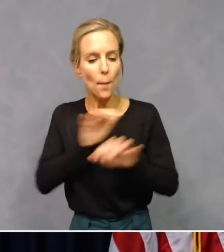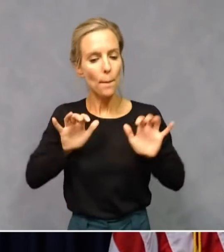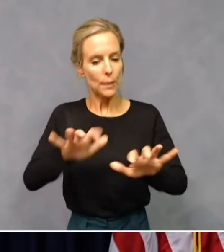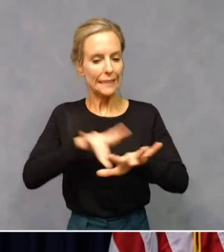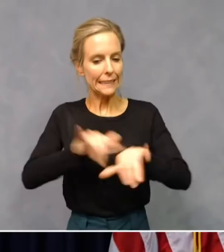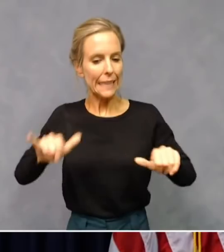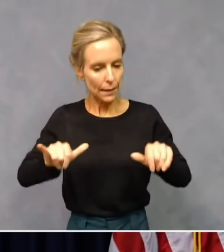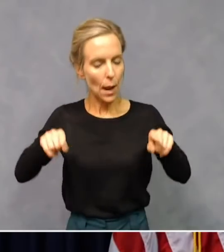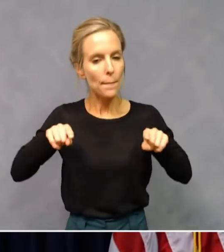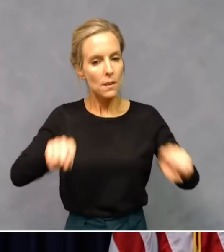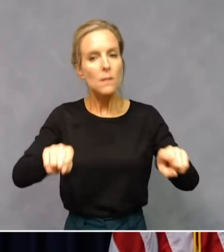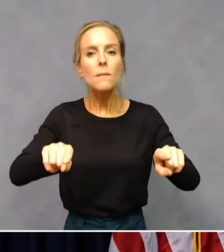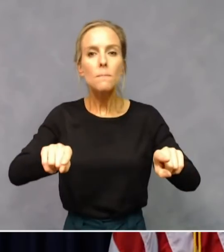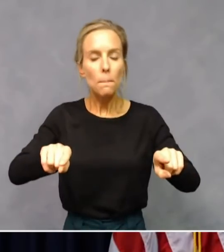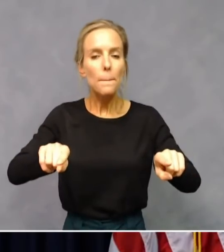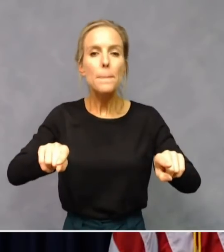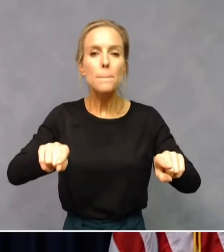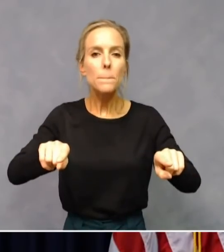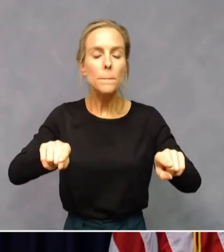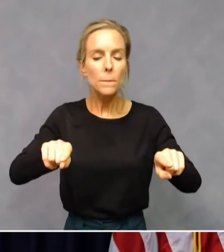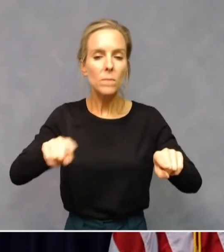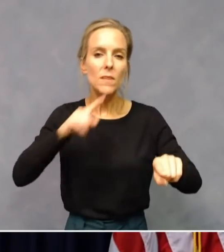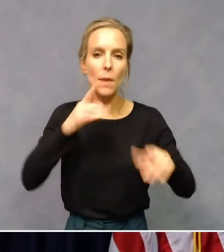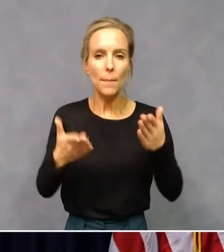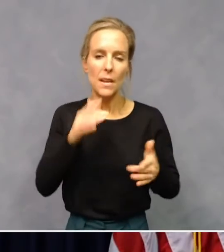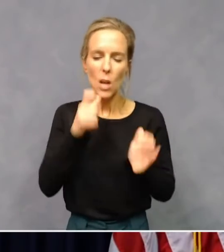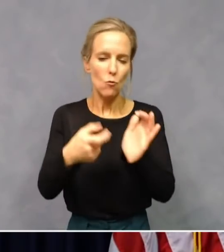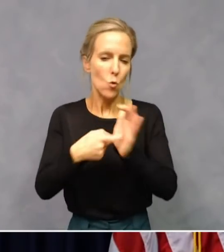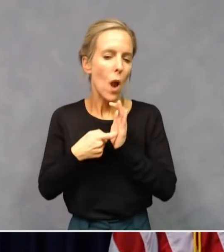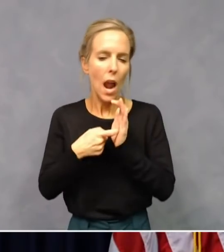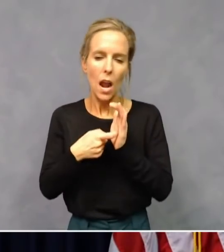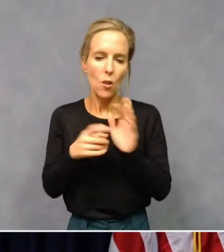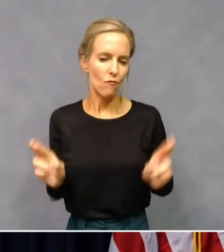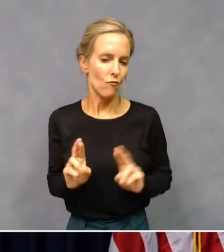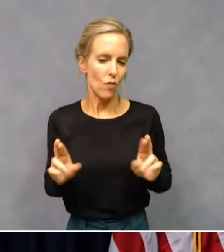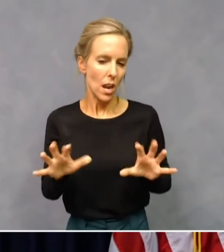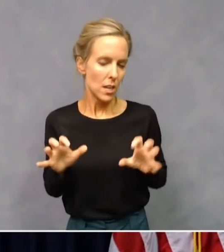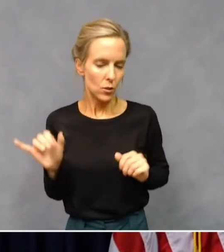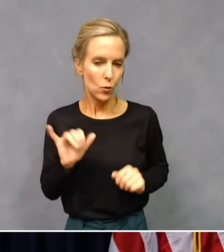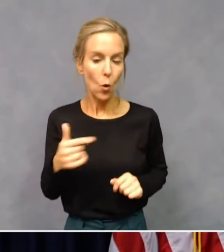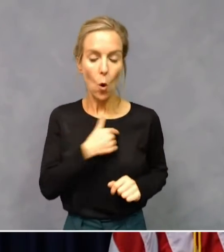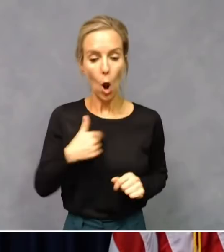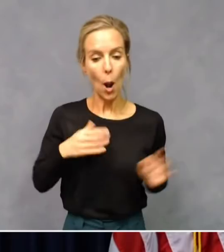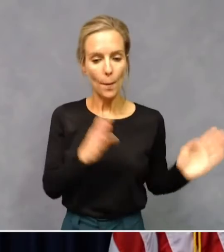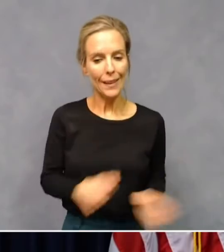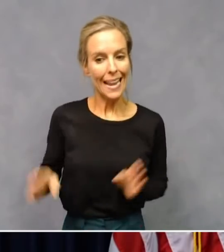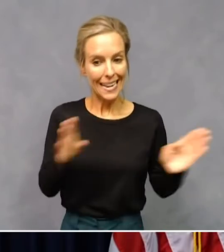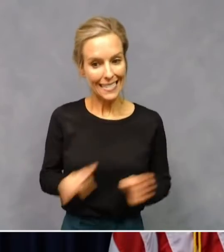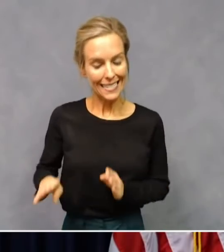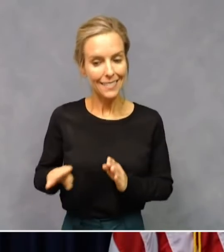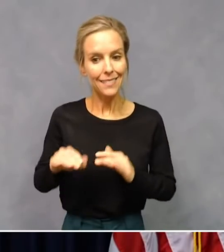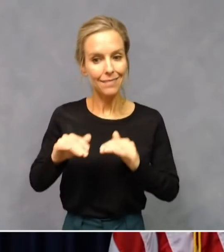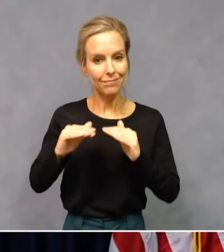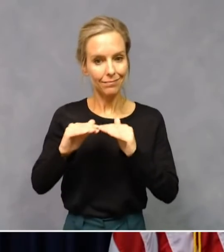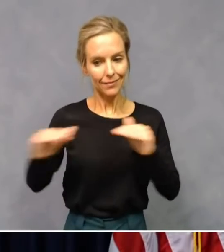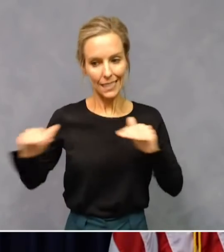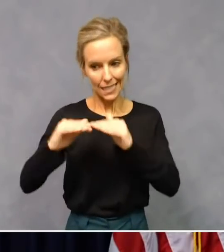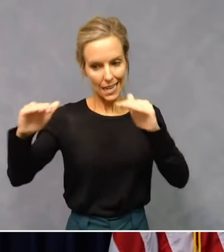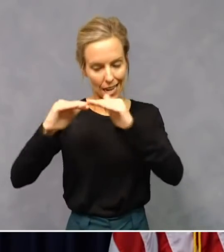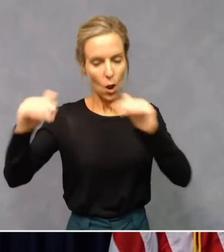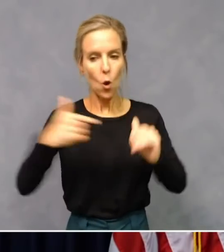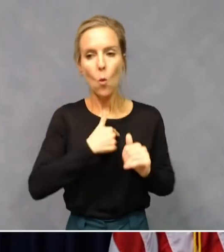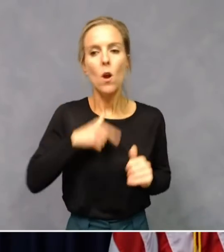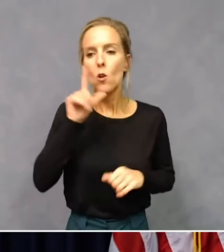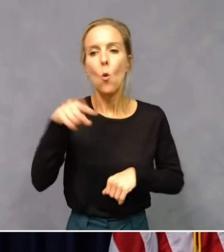require the same amount of refrigeration. But I can tell you, in our planning stages, we're going to make sure that this isn't just available in